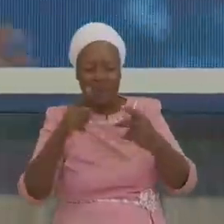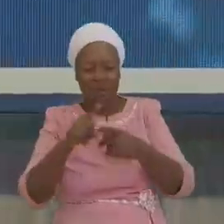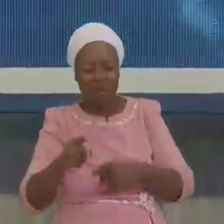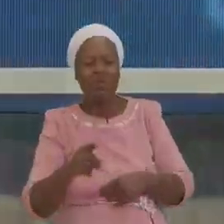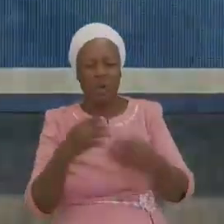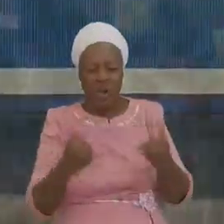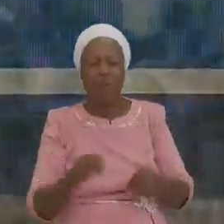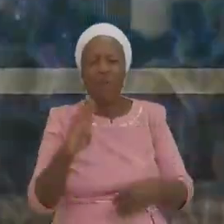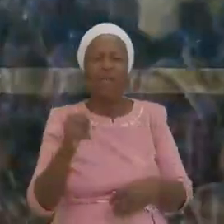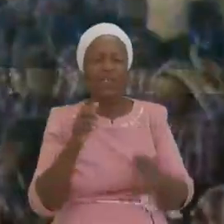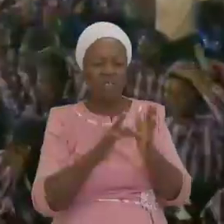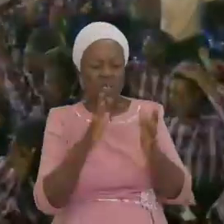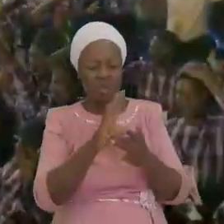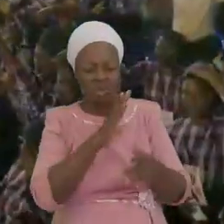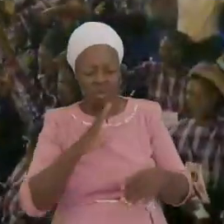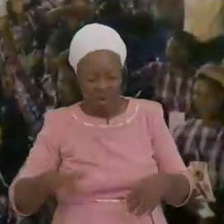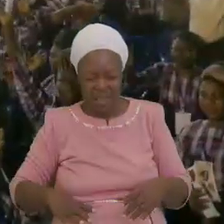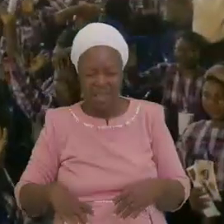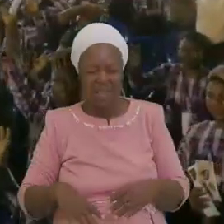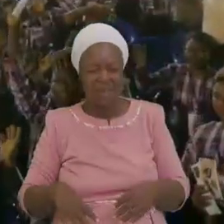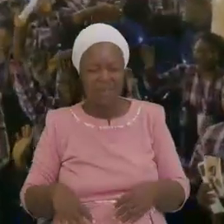Jesus Christ.